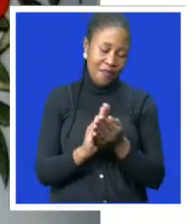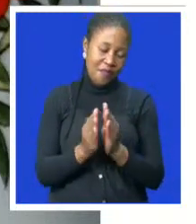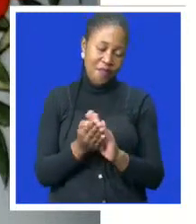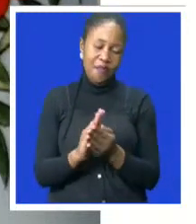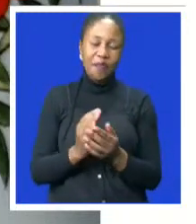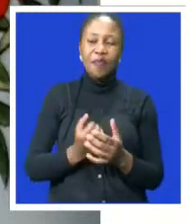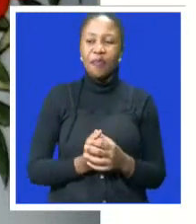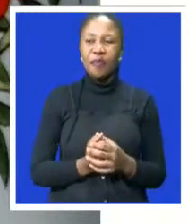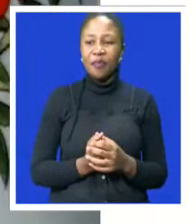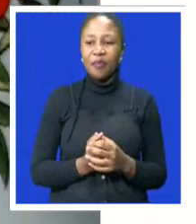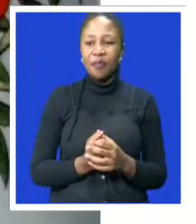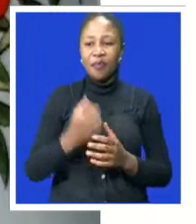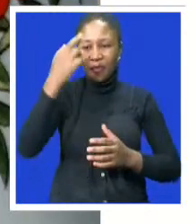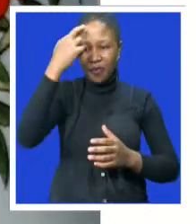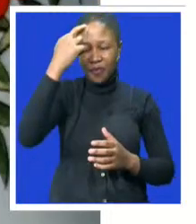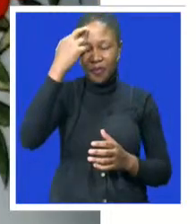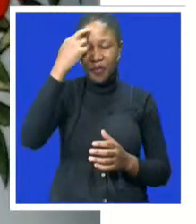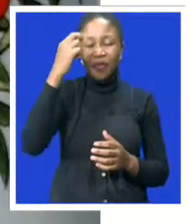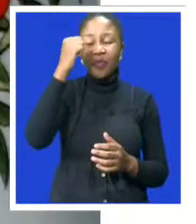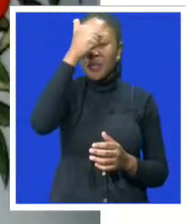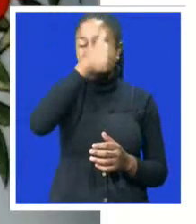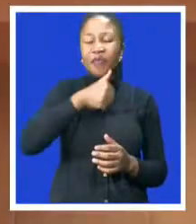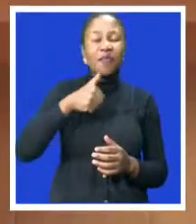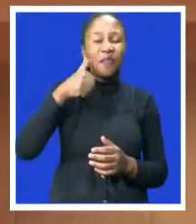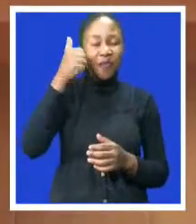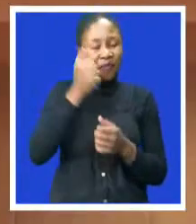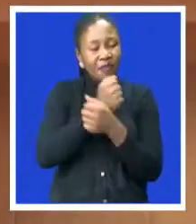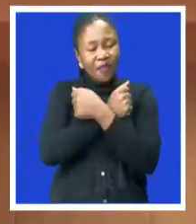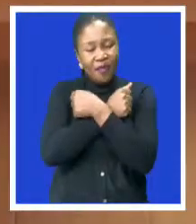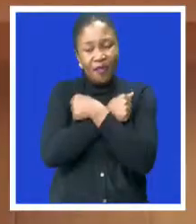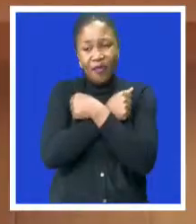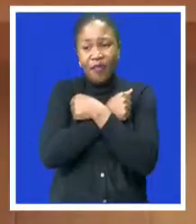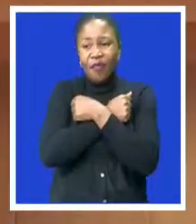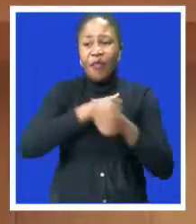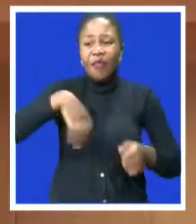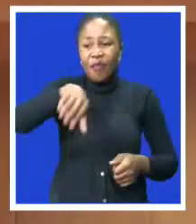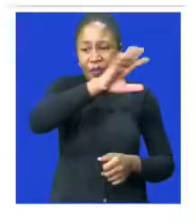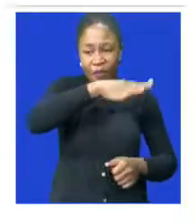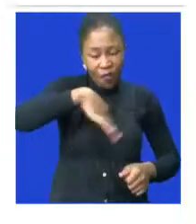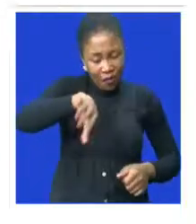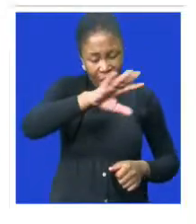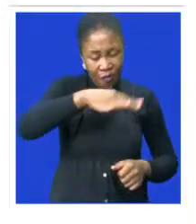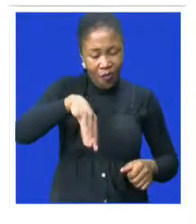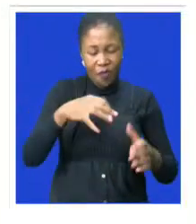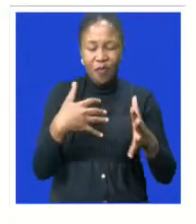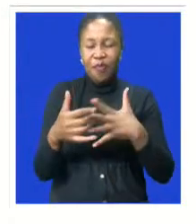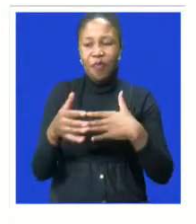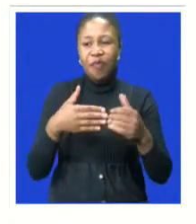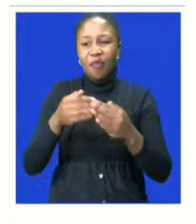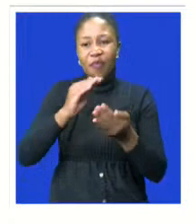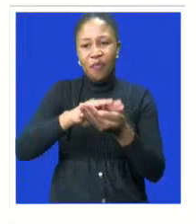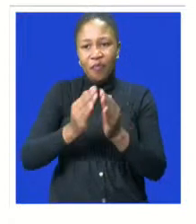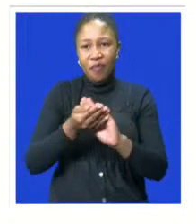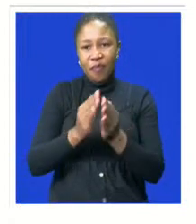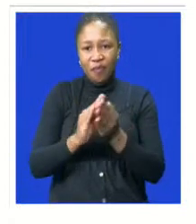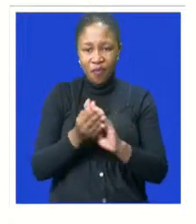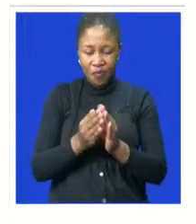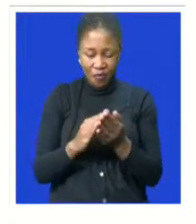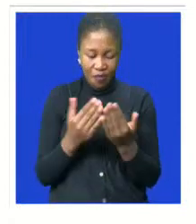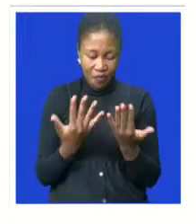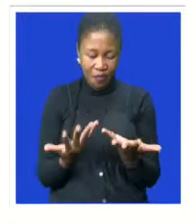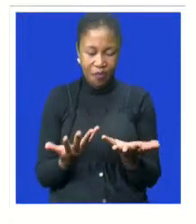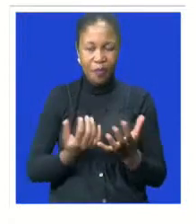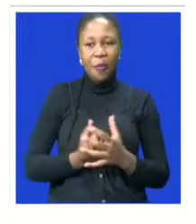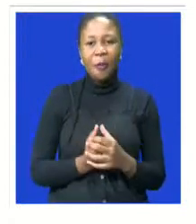loves what he created. He loves you. Okay. So God provides. He does not